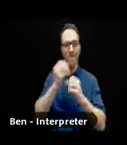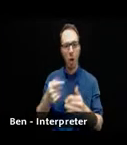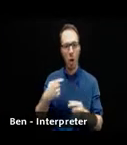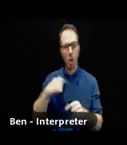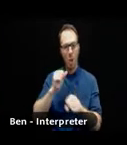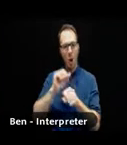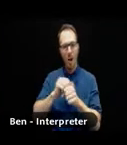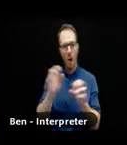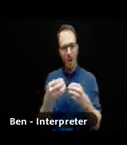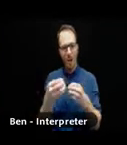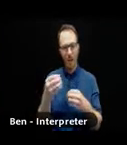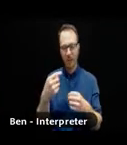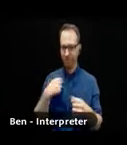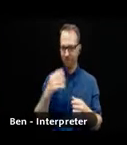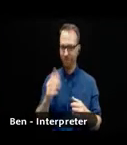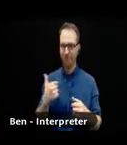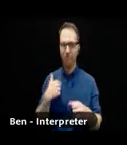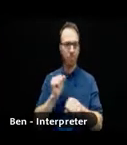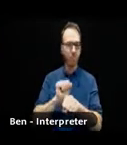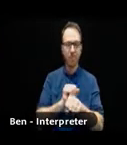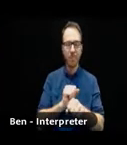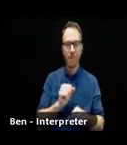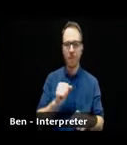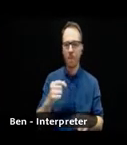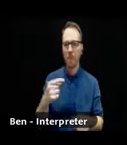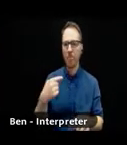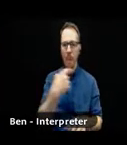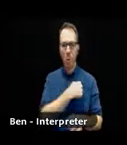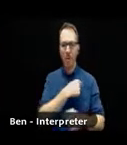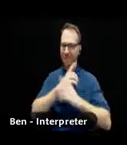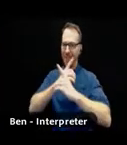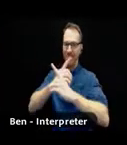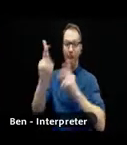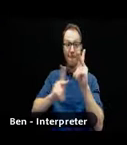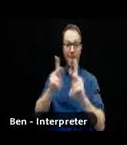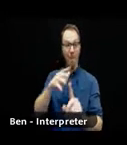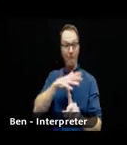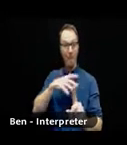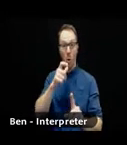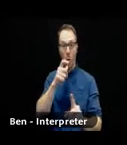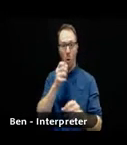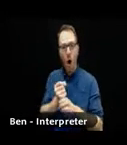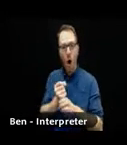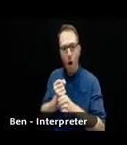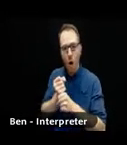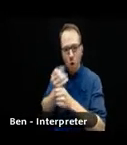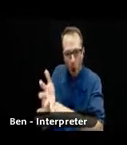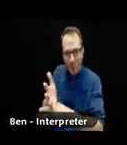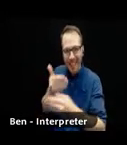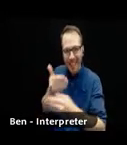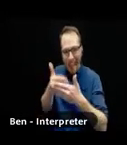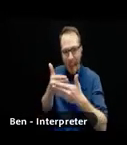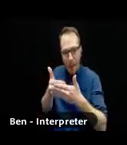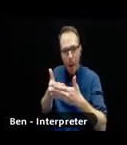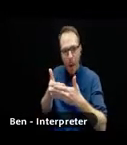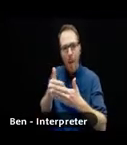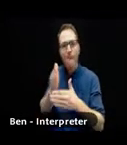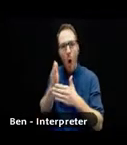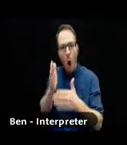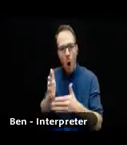offices in which we defended people who caused intimate partner violence and sexual harm,